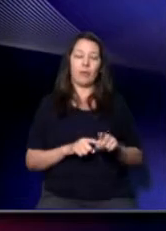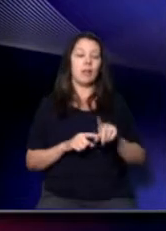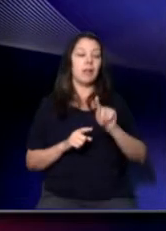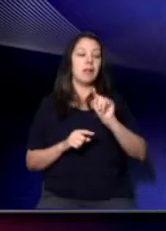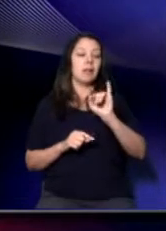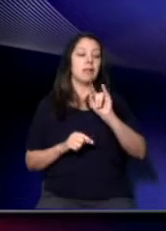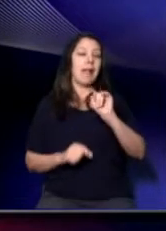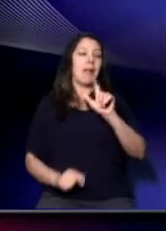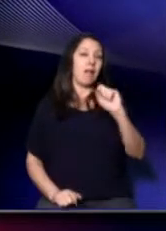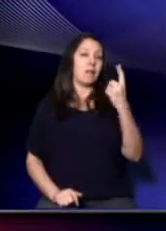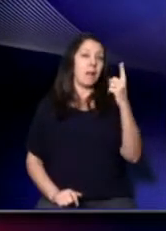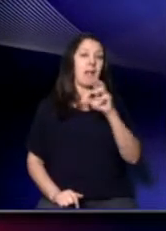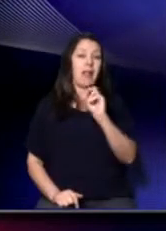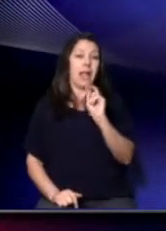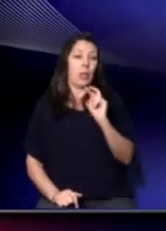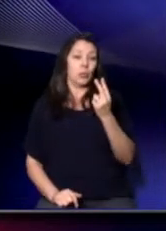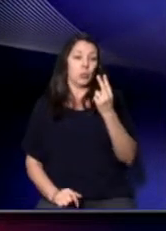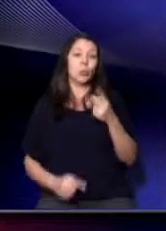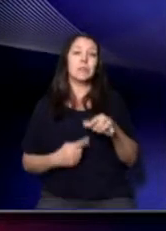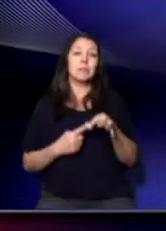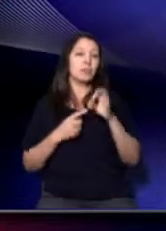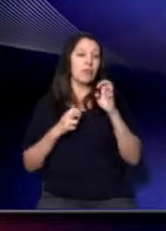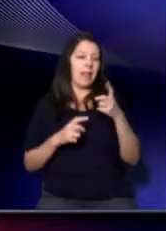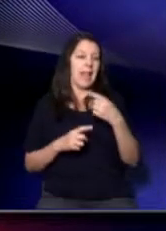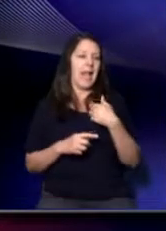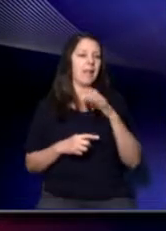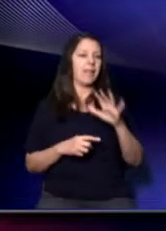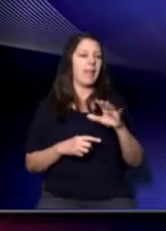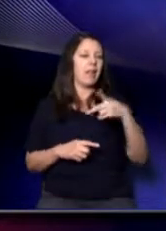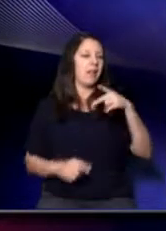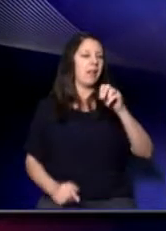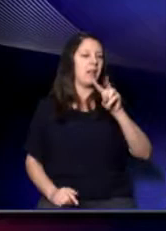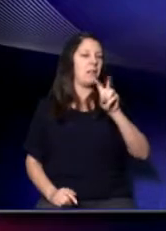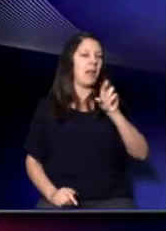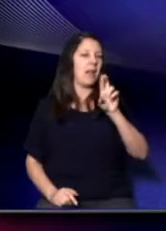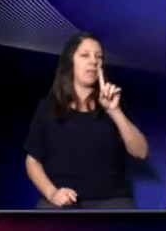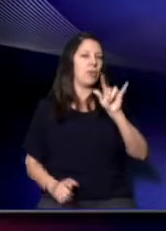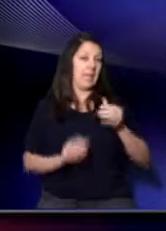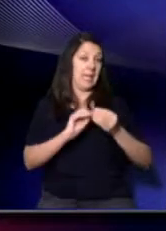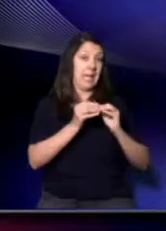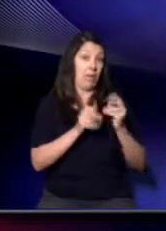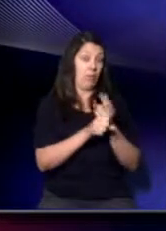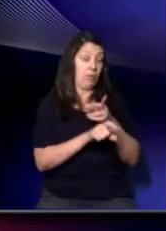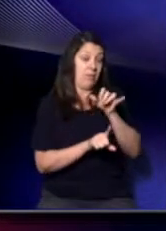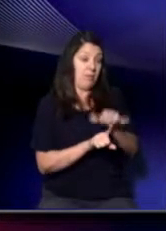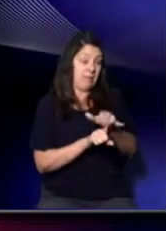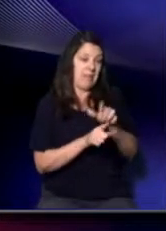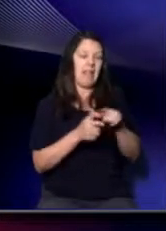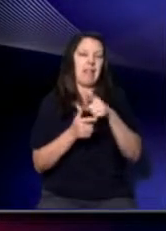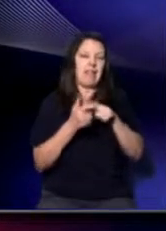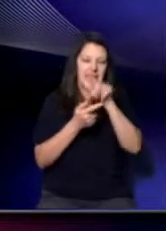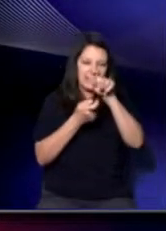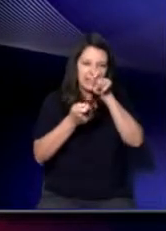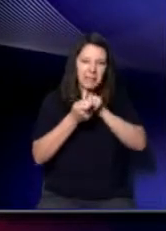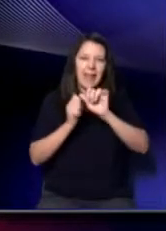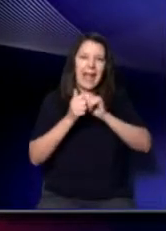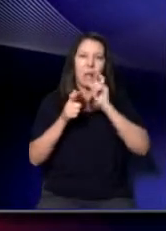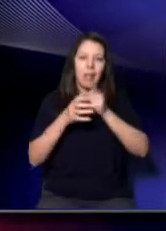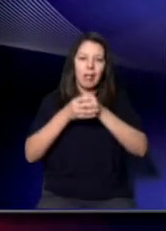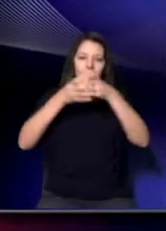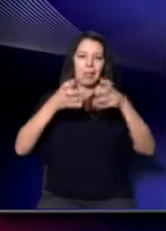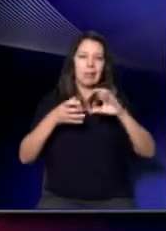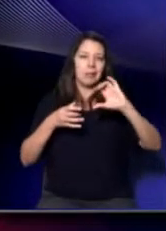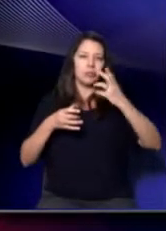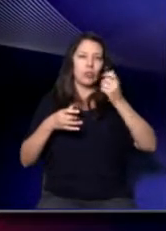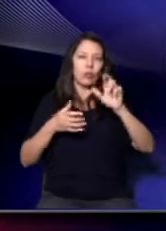II and special ed, they use poverty numbers, and then they have to take into consideration significantly expanding charter schools, closed schools,